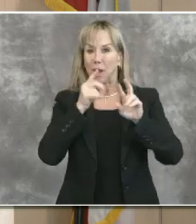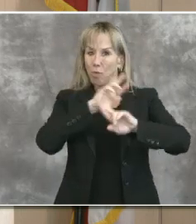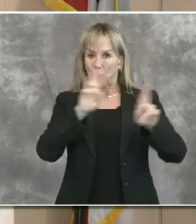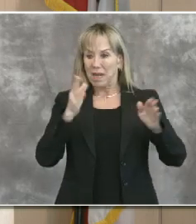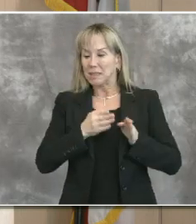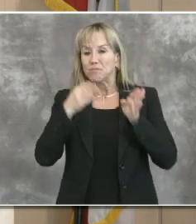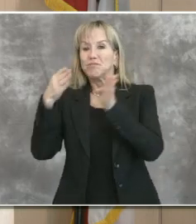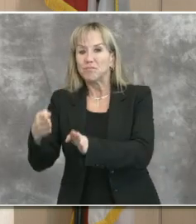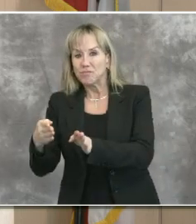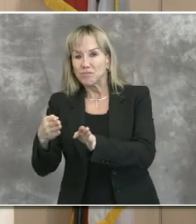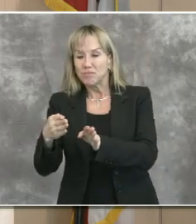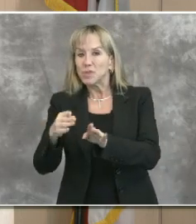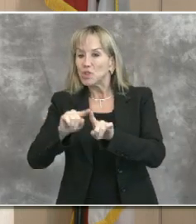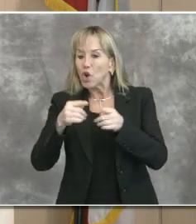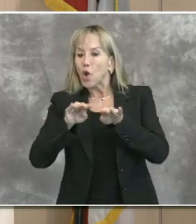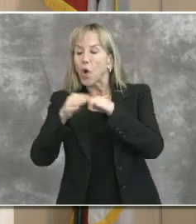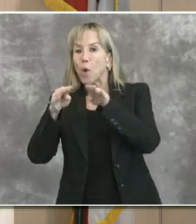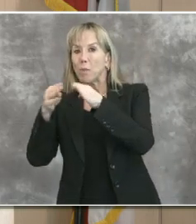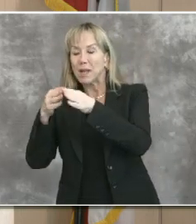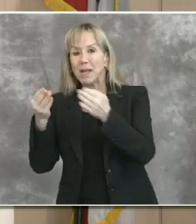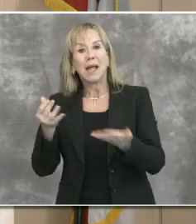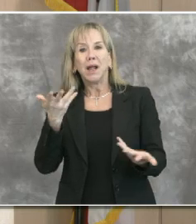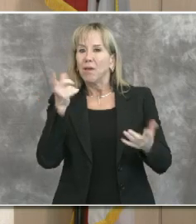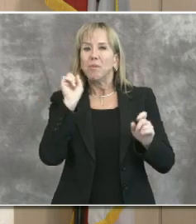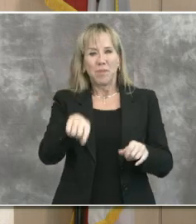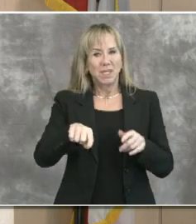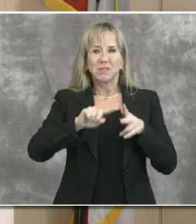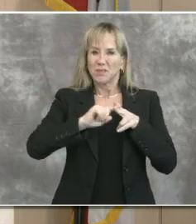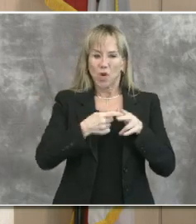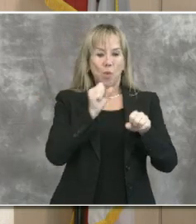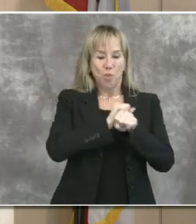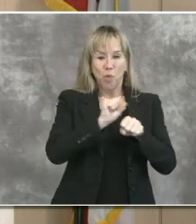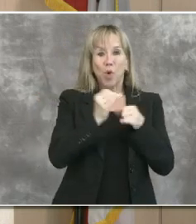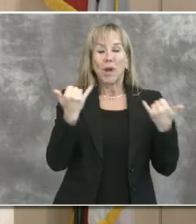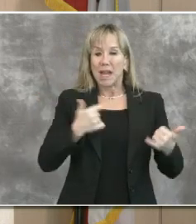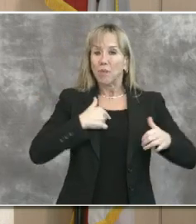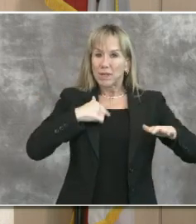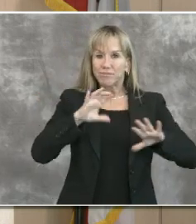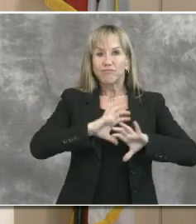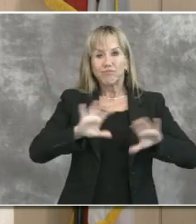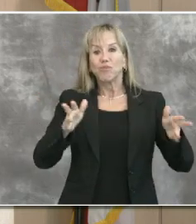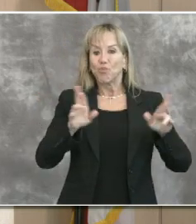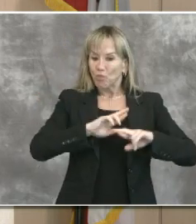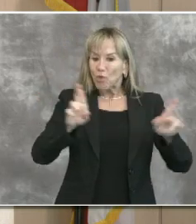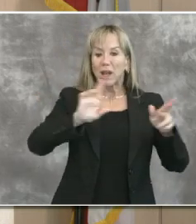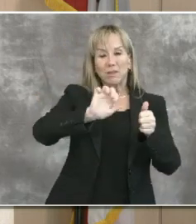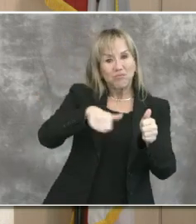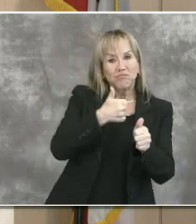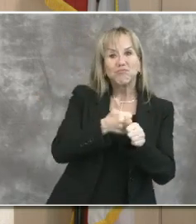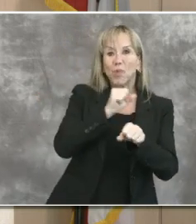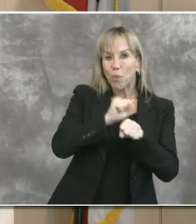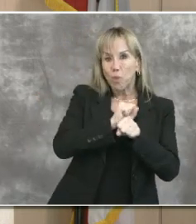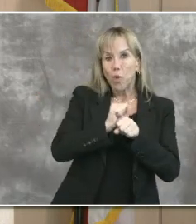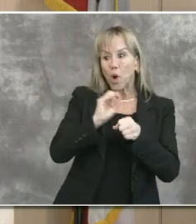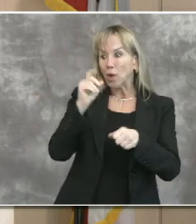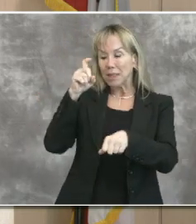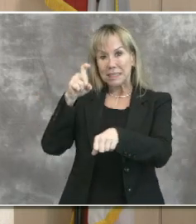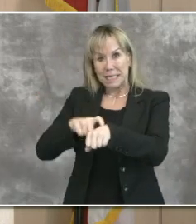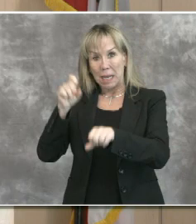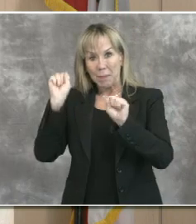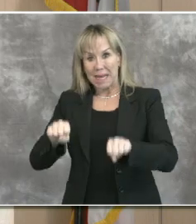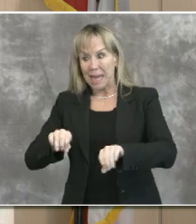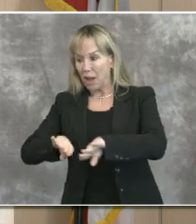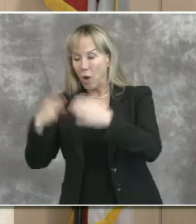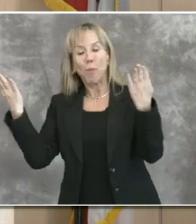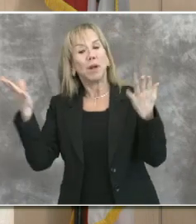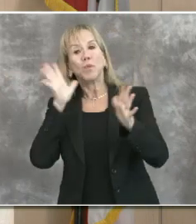next phase. And that is the work that needs to start so we are ready when it is time. But to be clear, the decision on when to